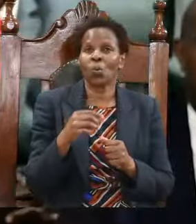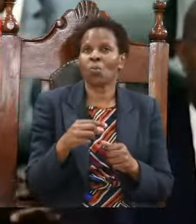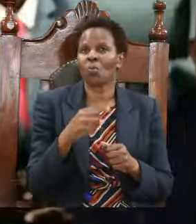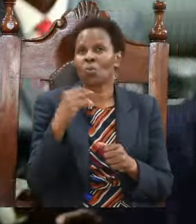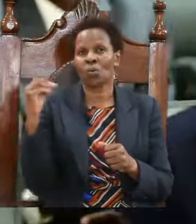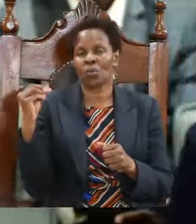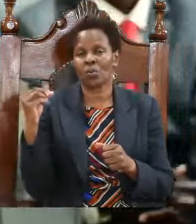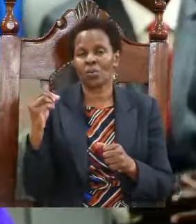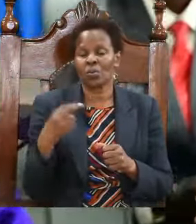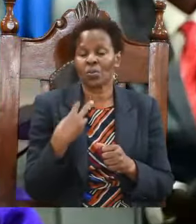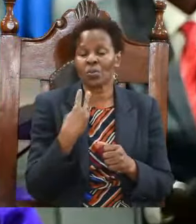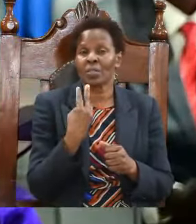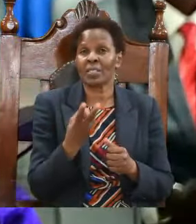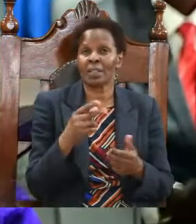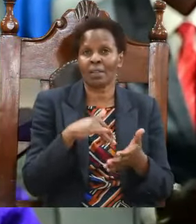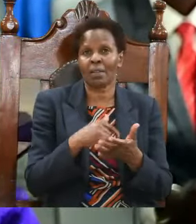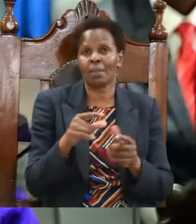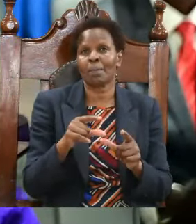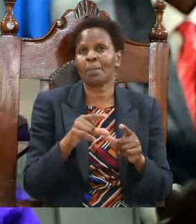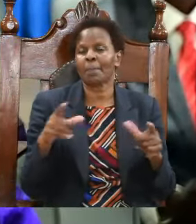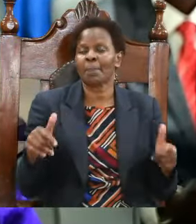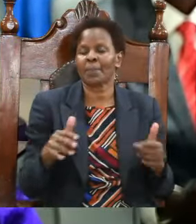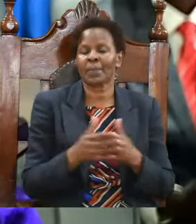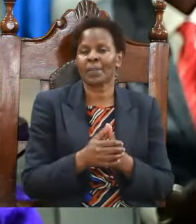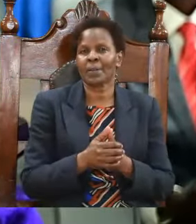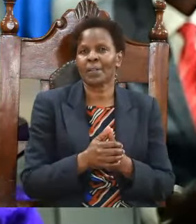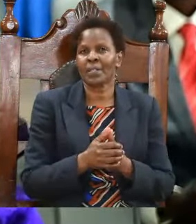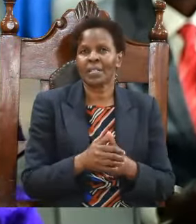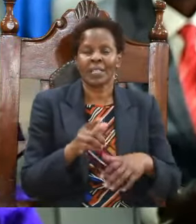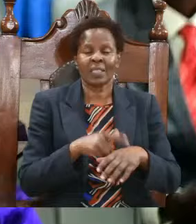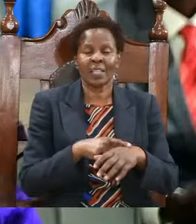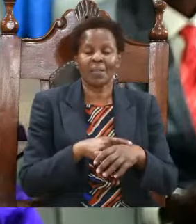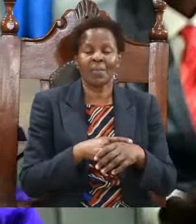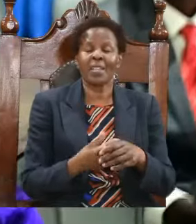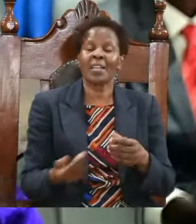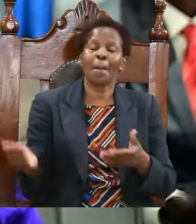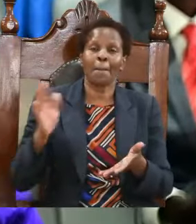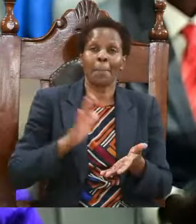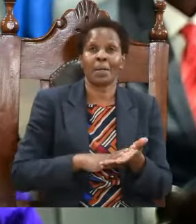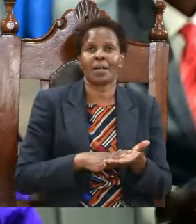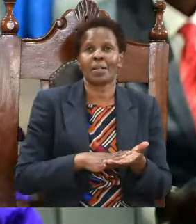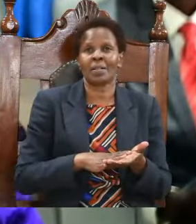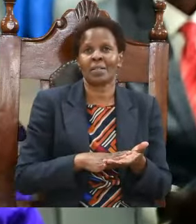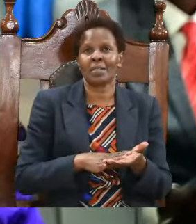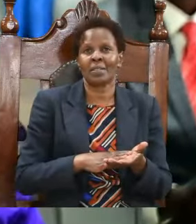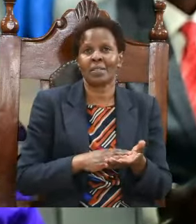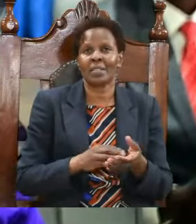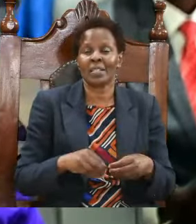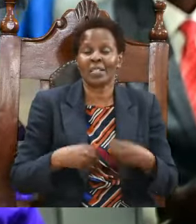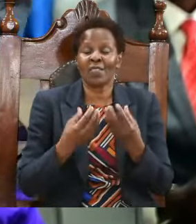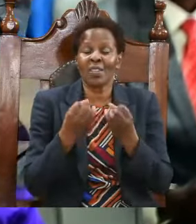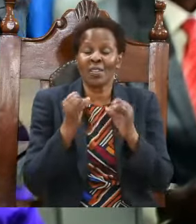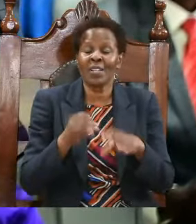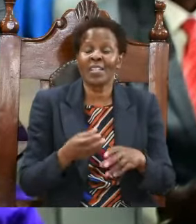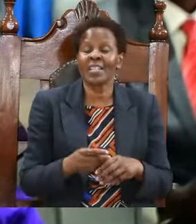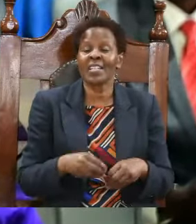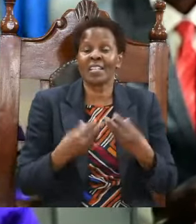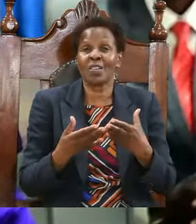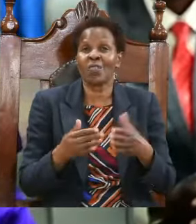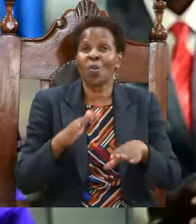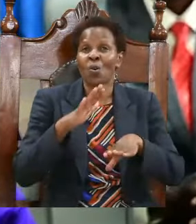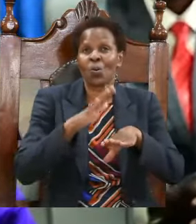to spy the land. And then when they brought the report, they brought a very positive